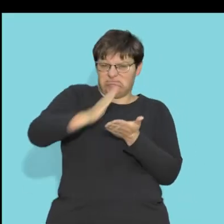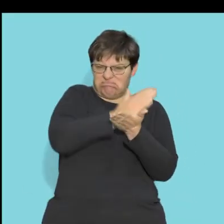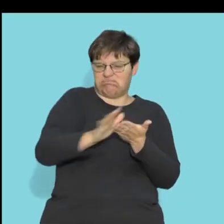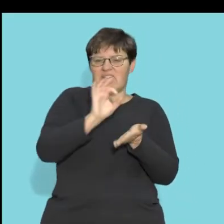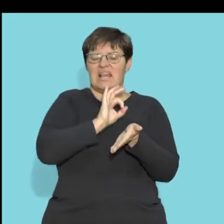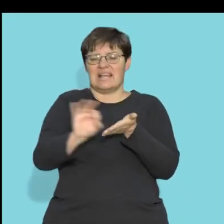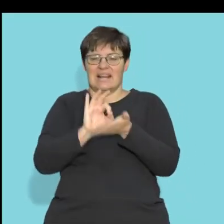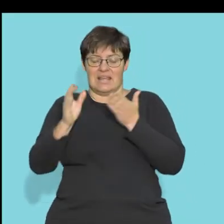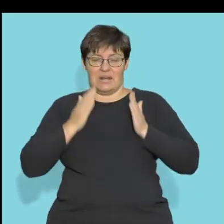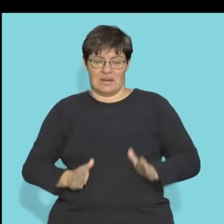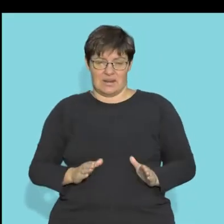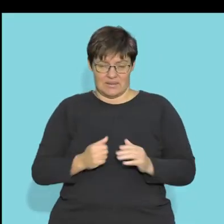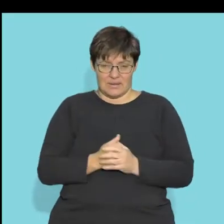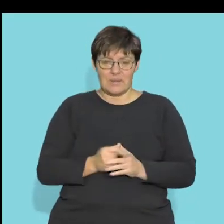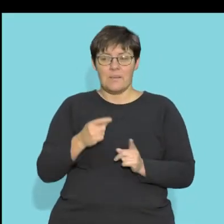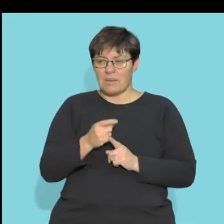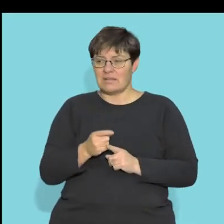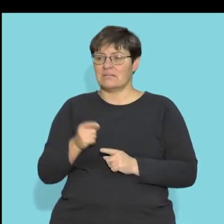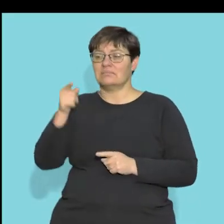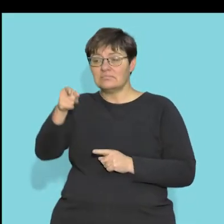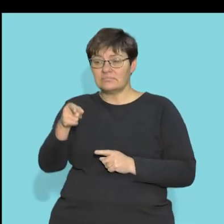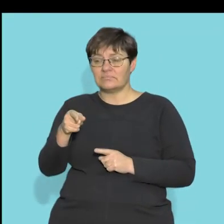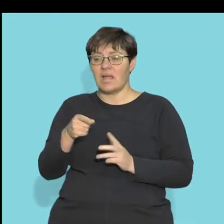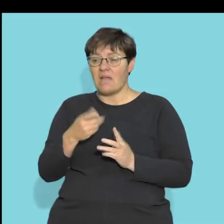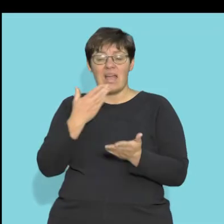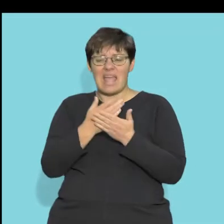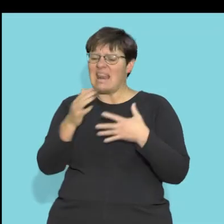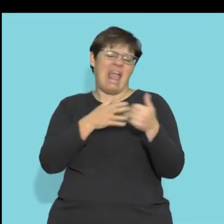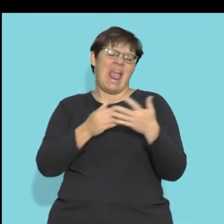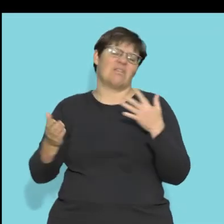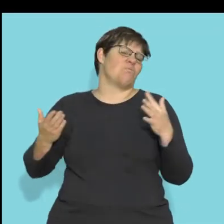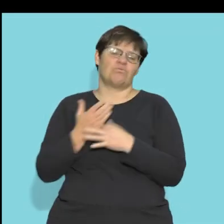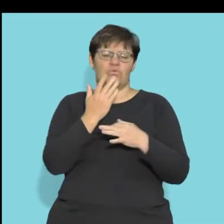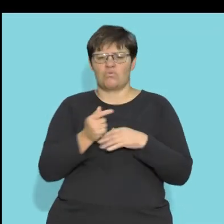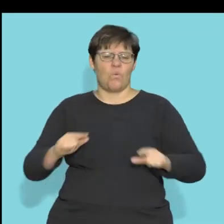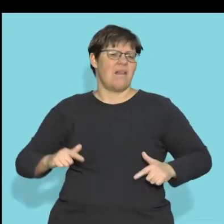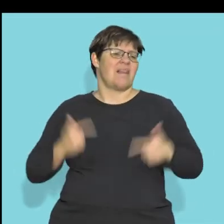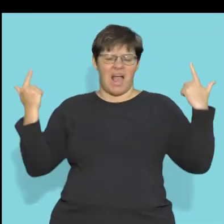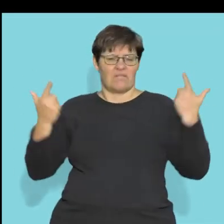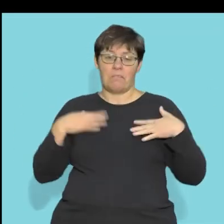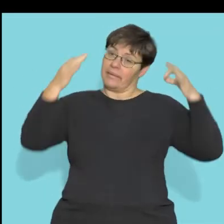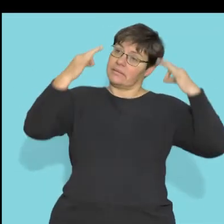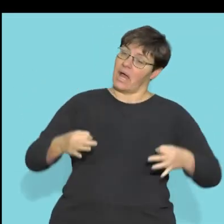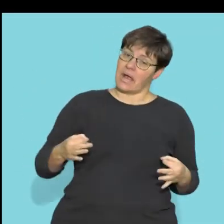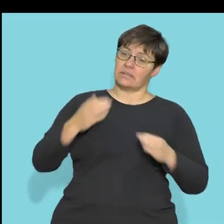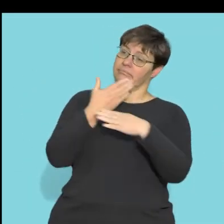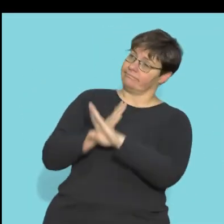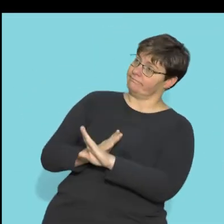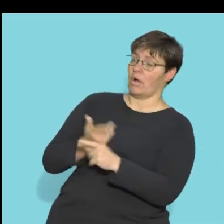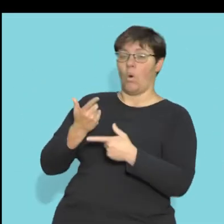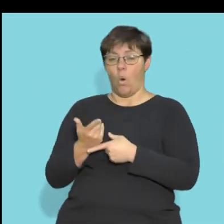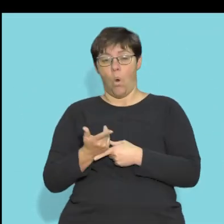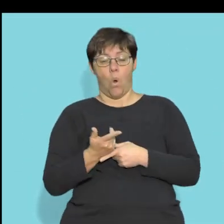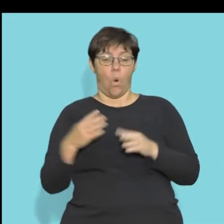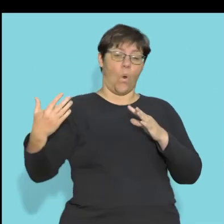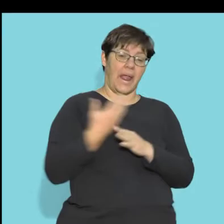will allow everything to come through if it could. Right? It's non-living. It can't decide what to let in